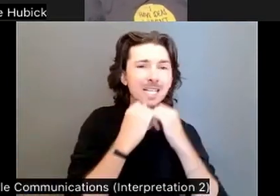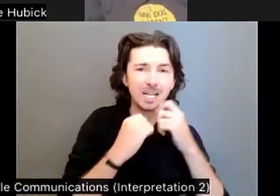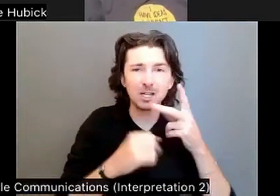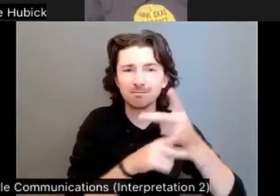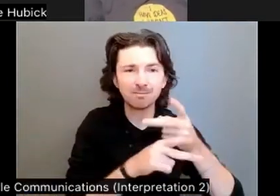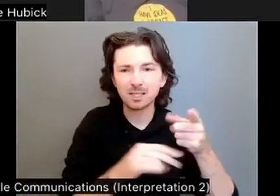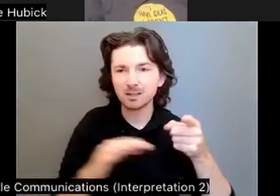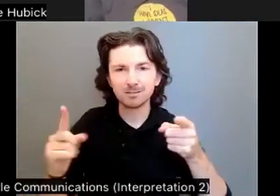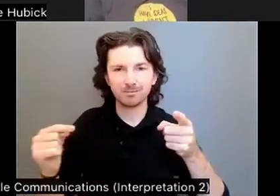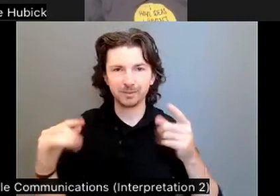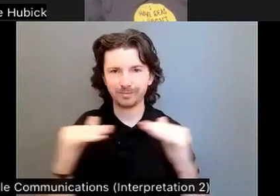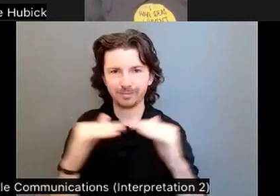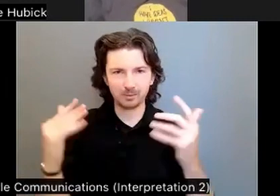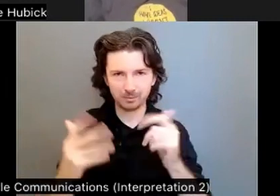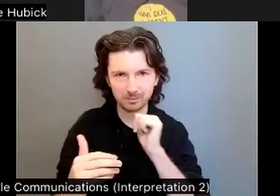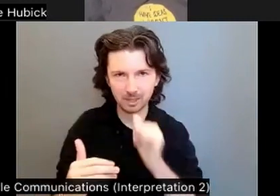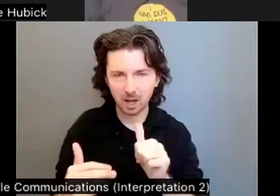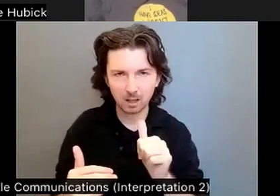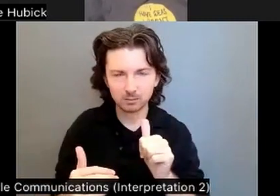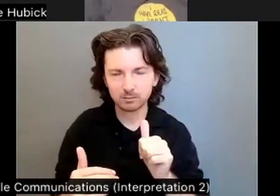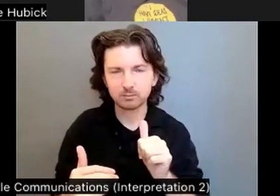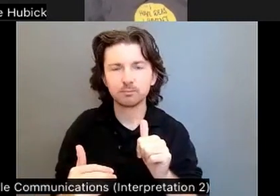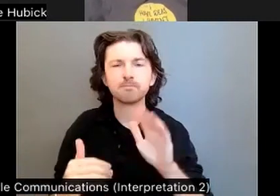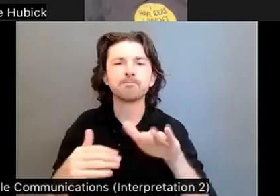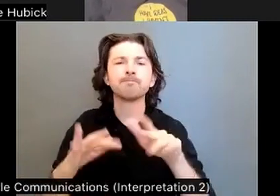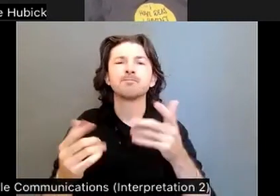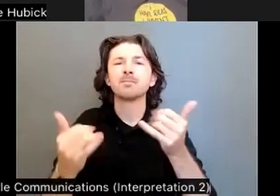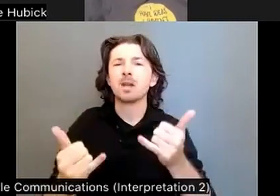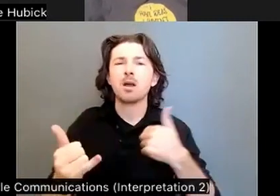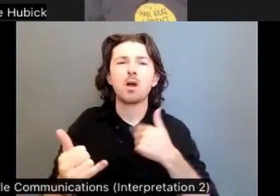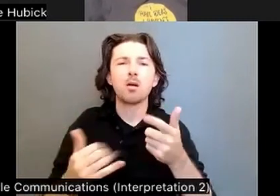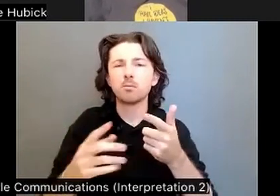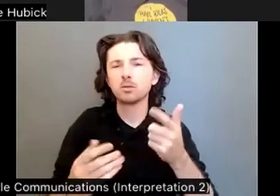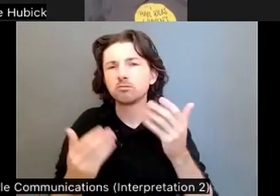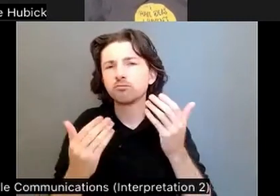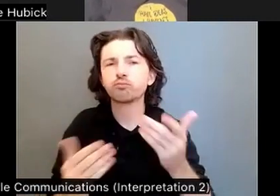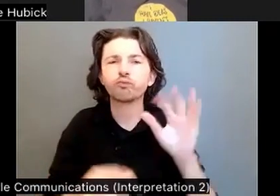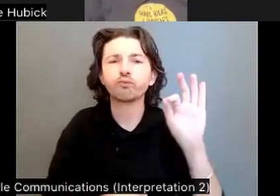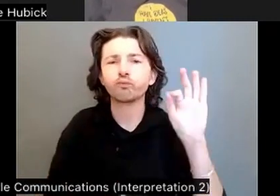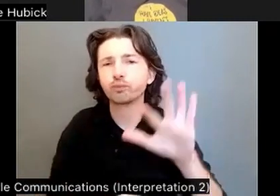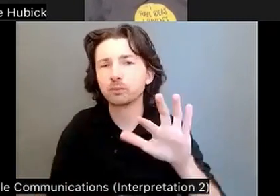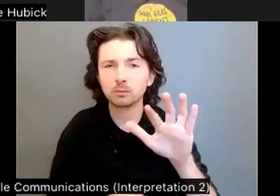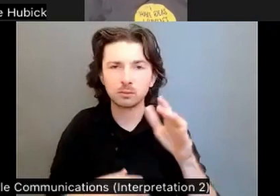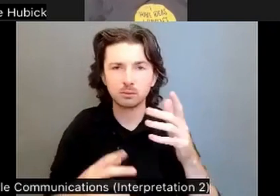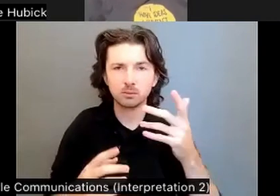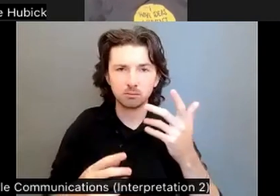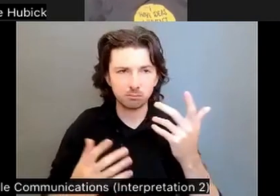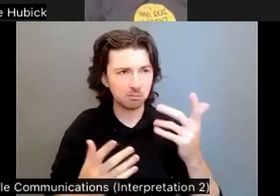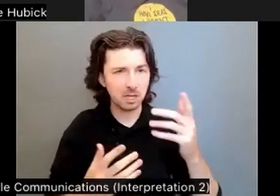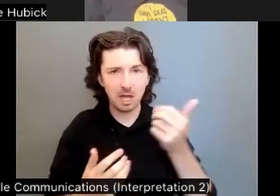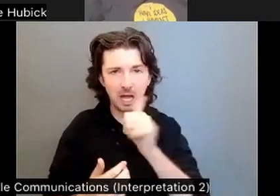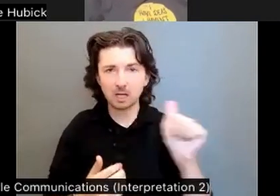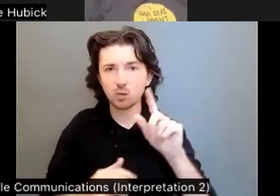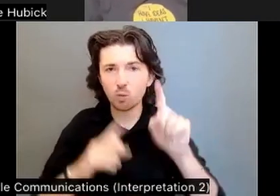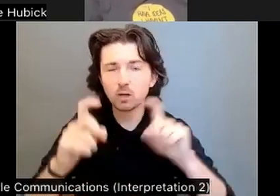Everyone, I'm just going to insert this here. Everyone kind of asked if you wanted to bring any questions to the table, and